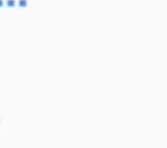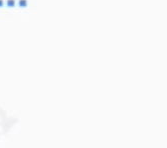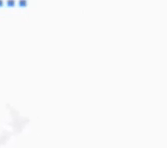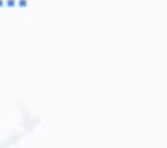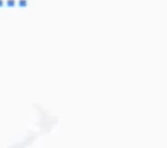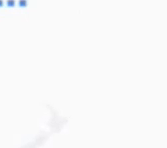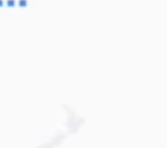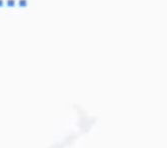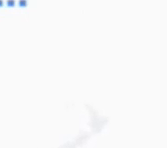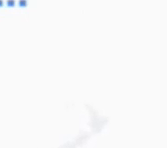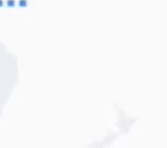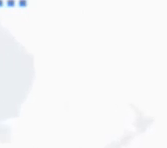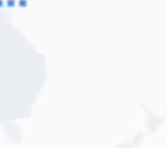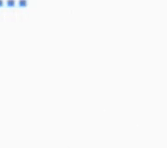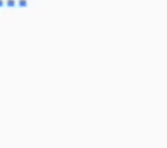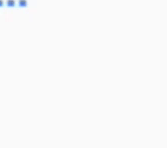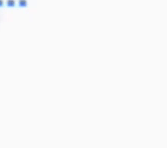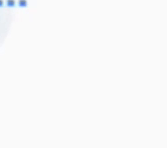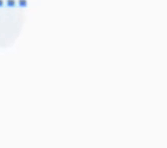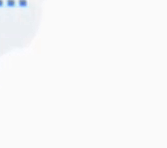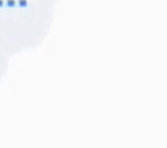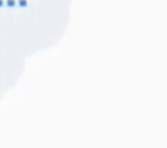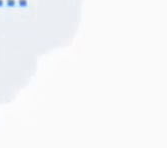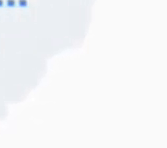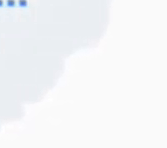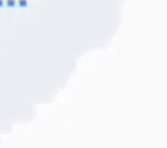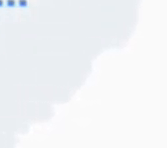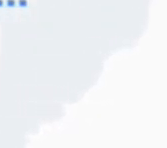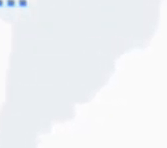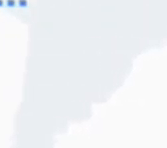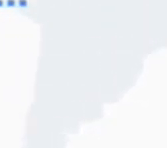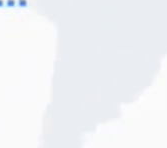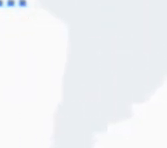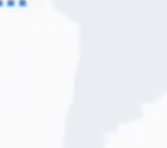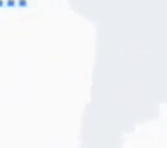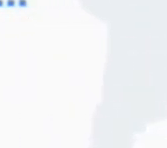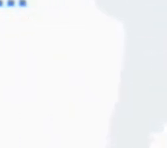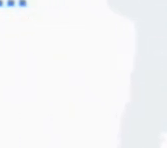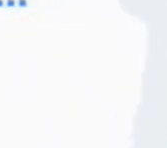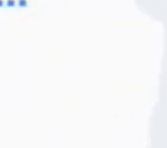We'll be right back.